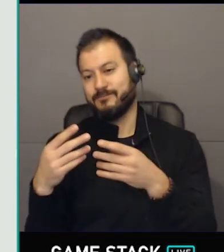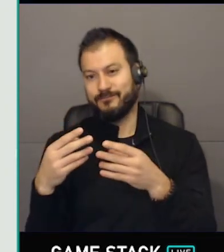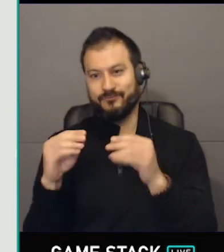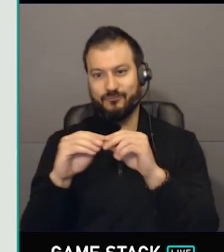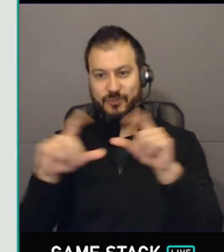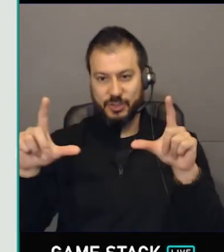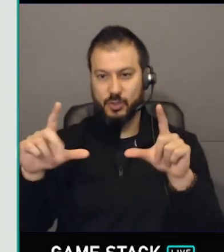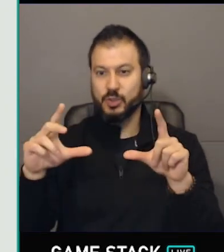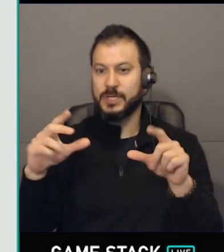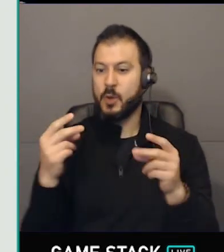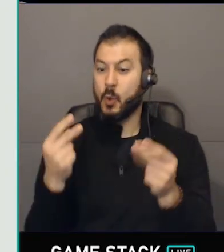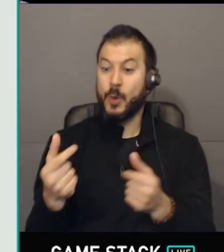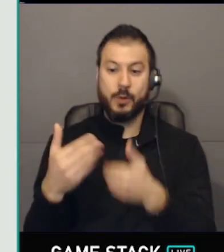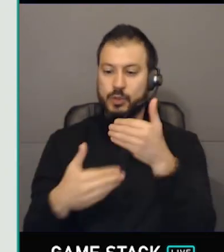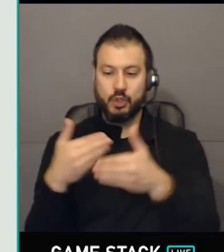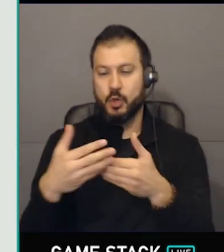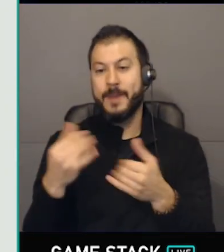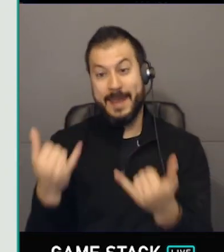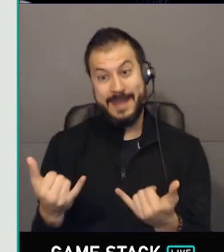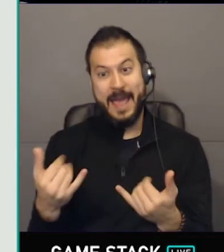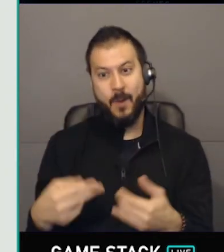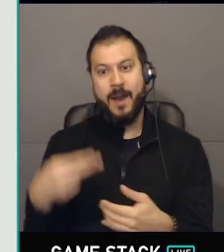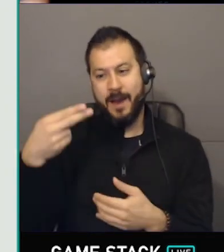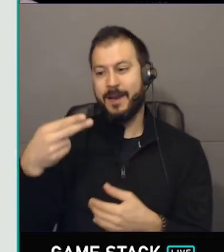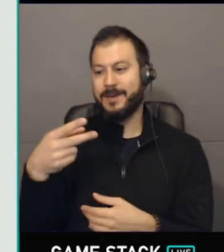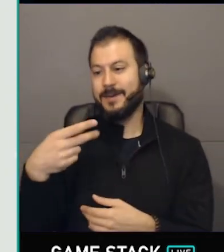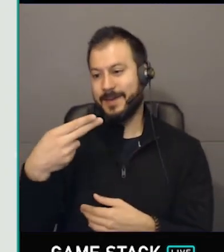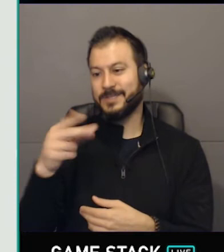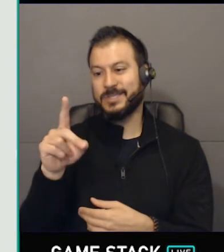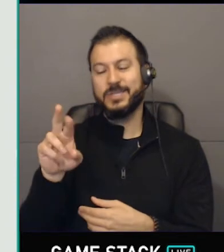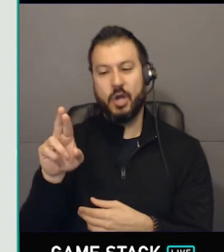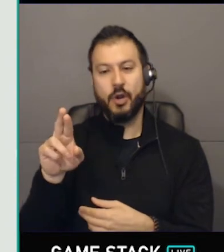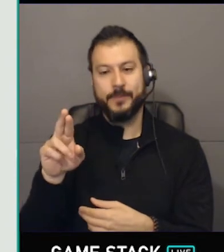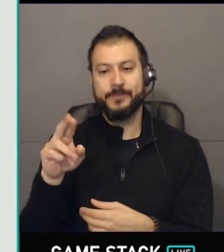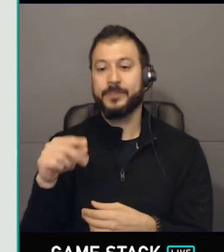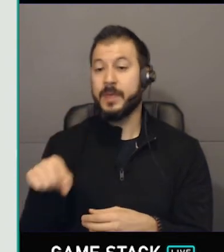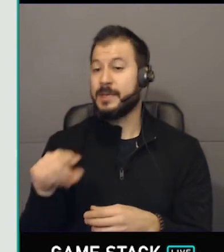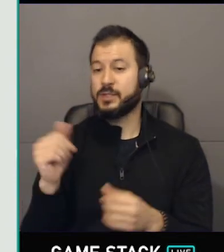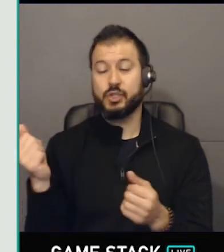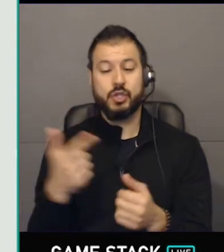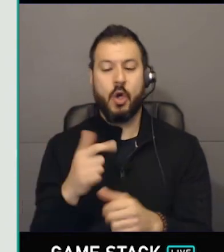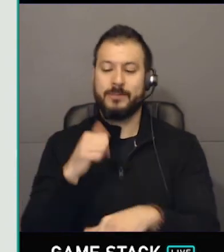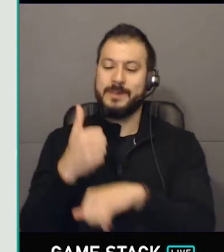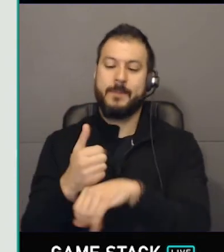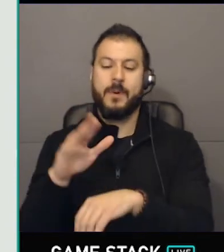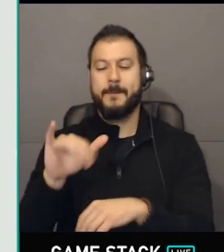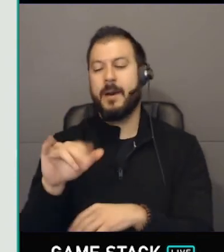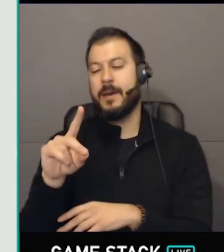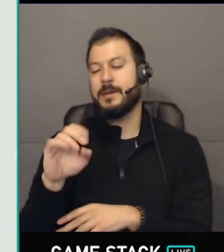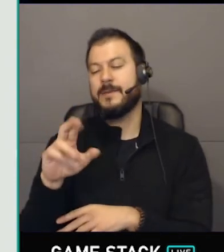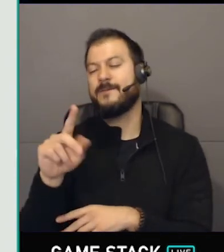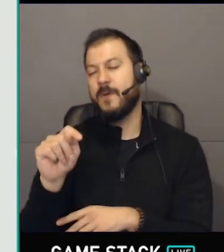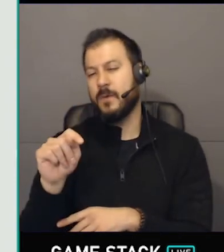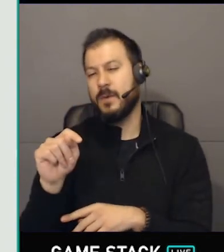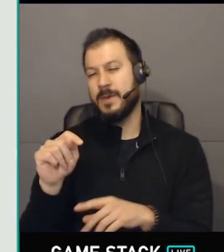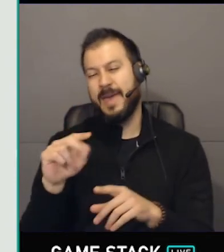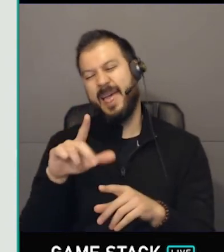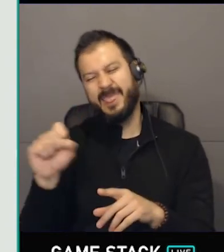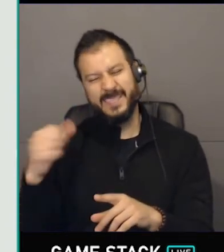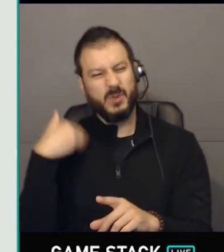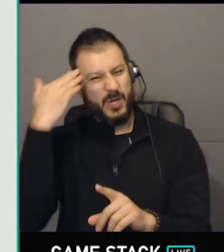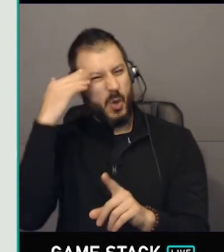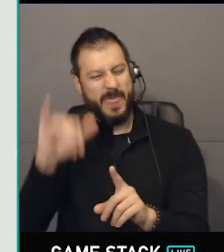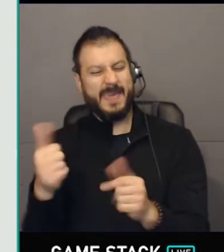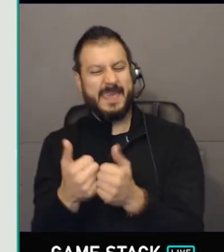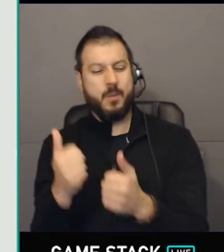range. Auto HDR is enabled by default for all back-compat titles, except for cases where we know the game won't benefit from the